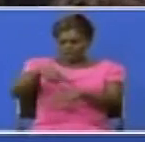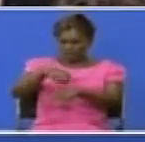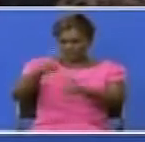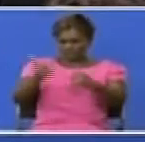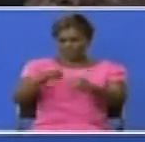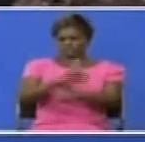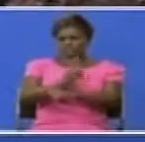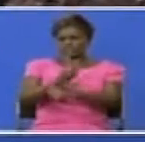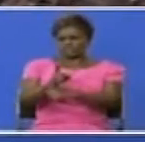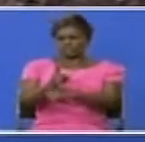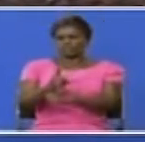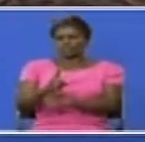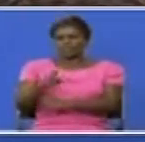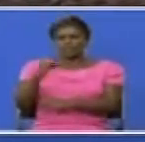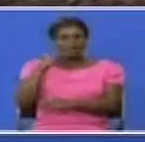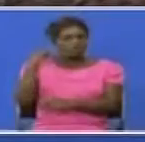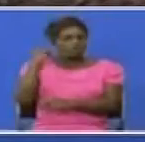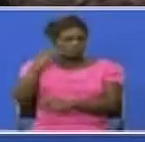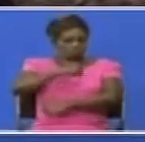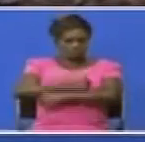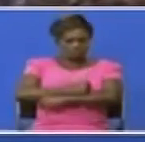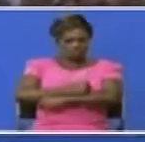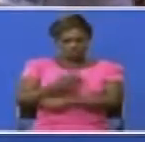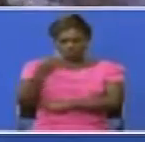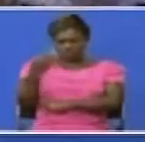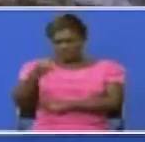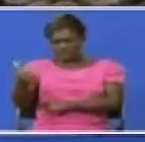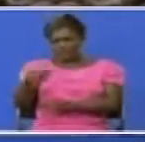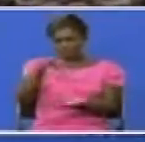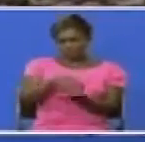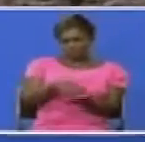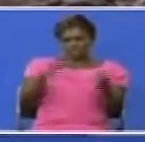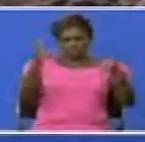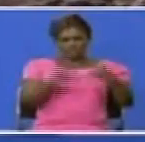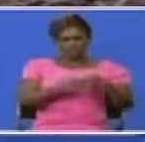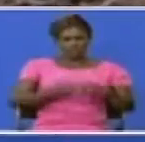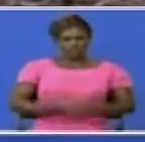Nakuru's Greenstead School were third placed in 1 hour 18 minutes.